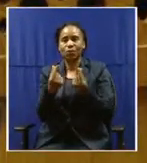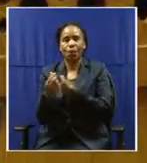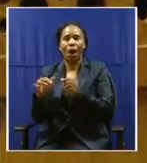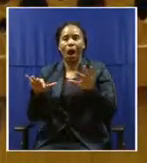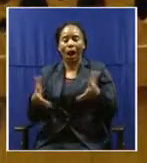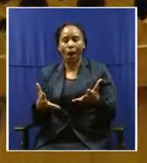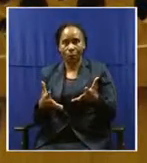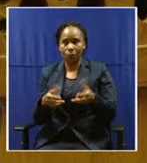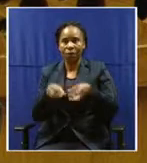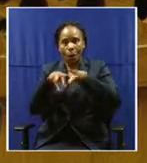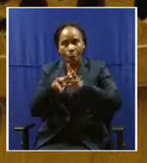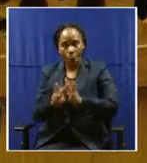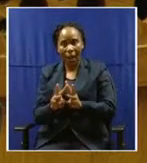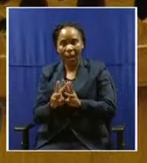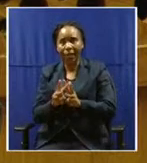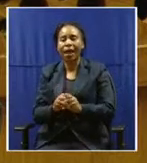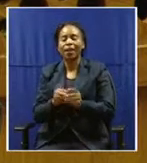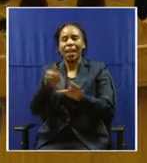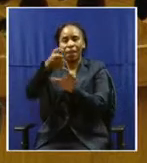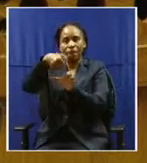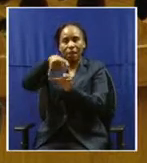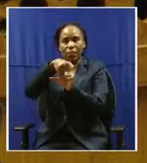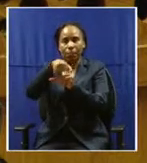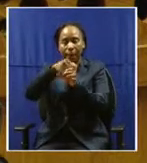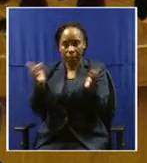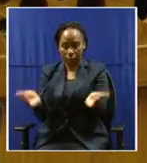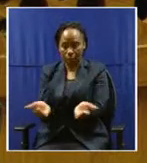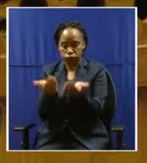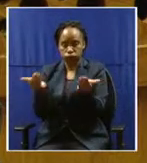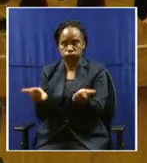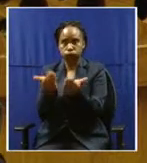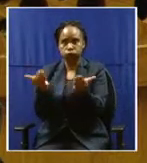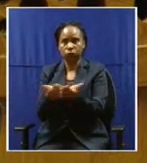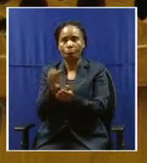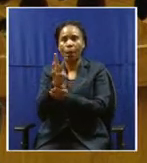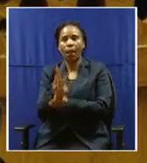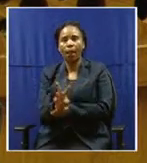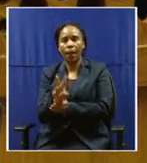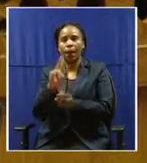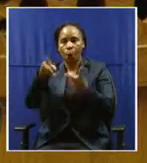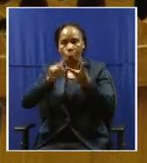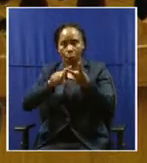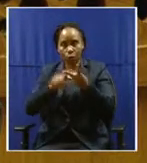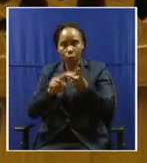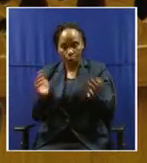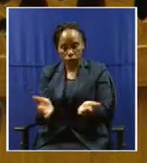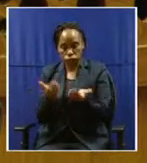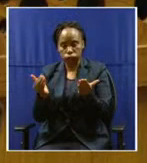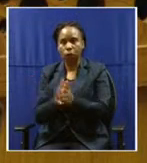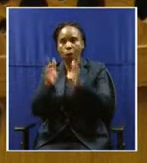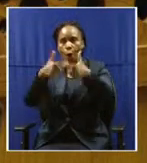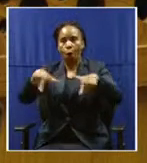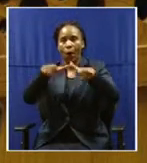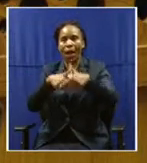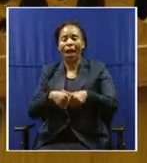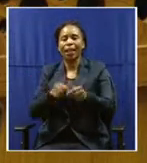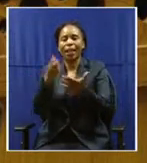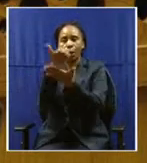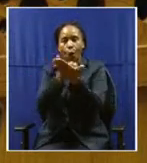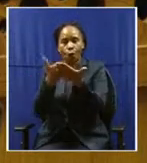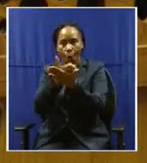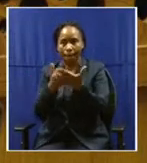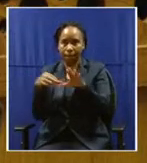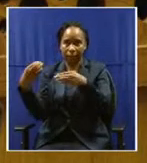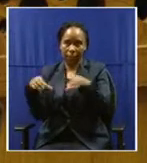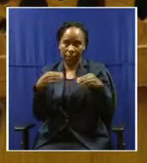will stimulate investment, that will also stimulate local economic activity, as